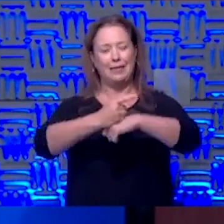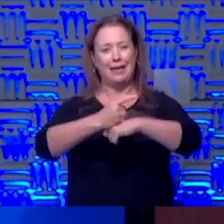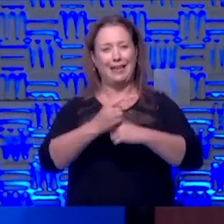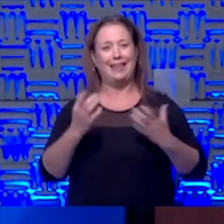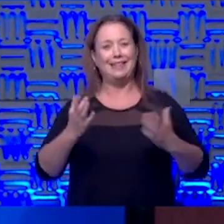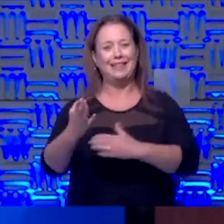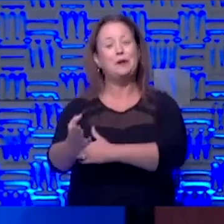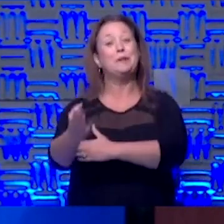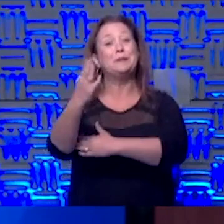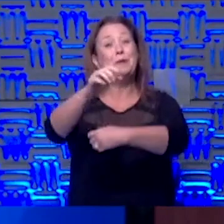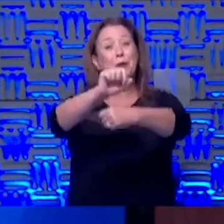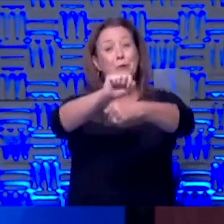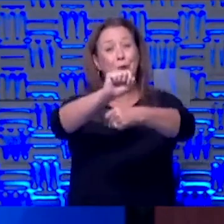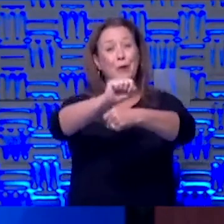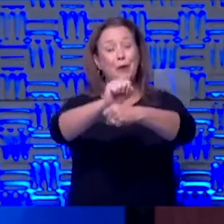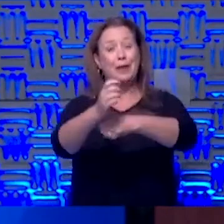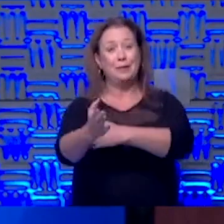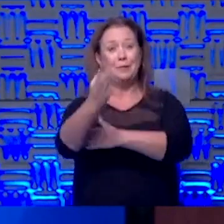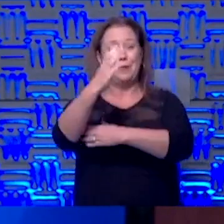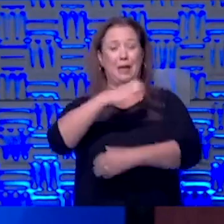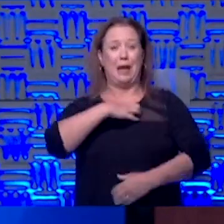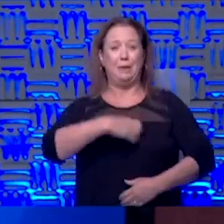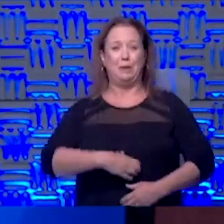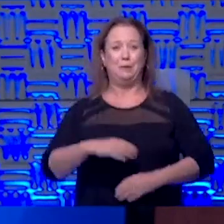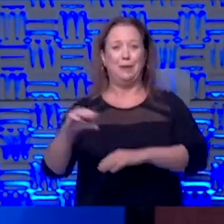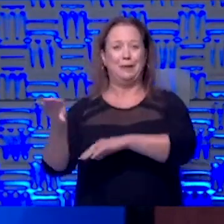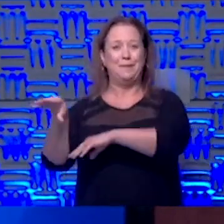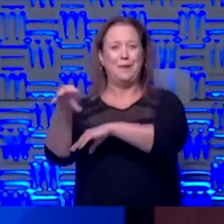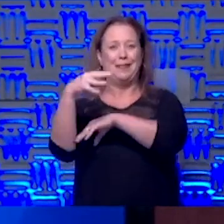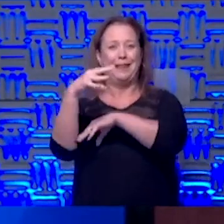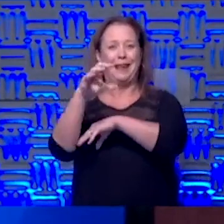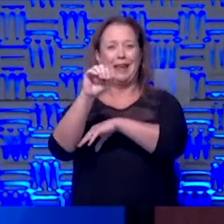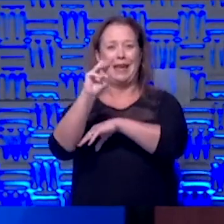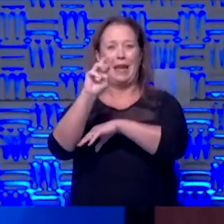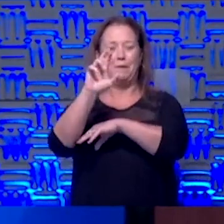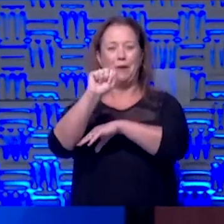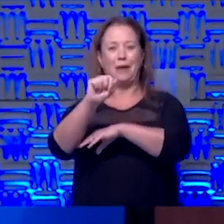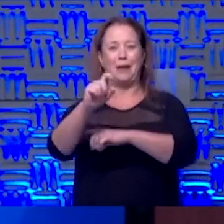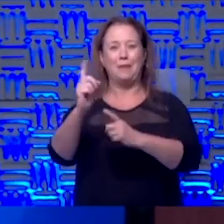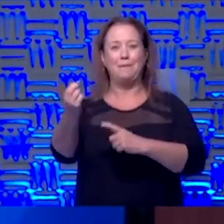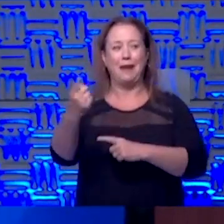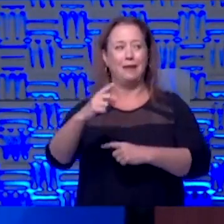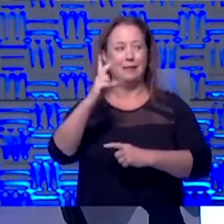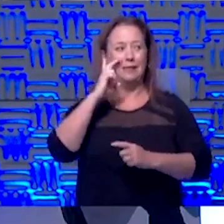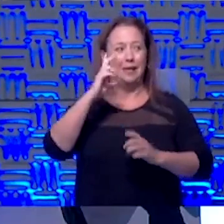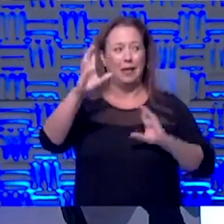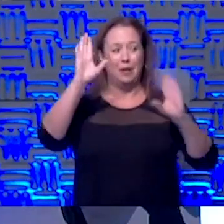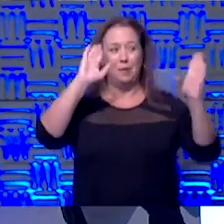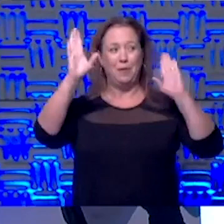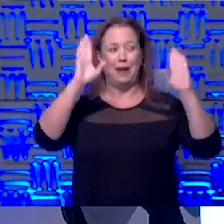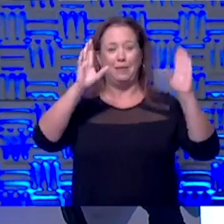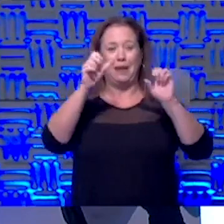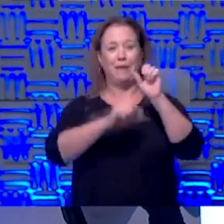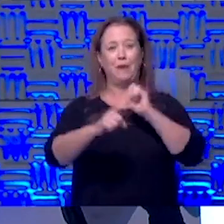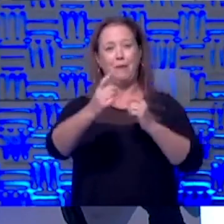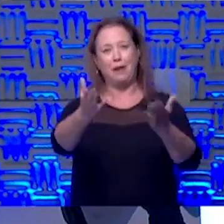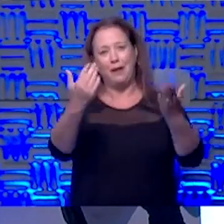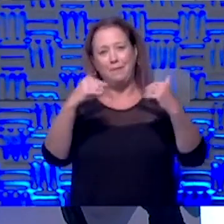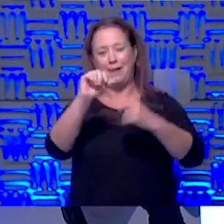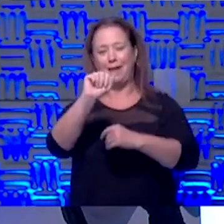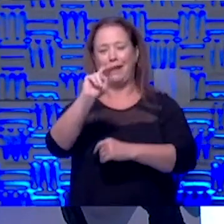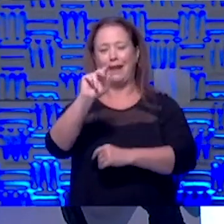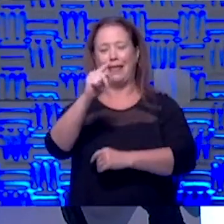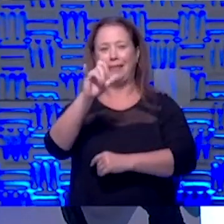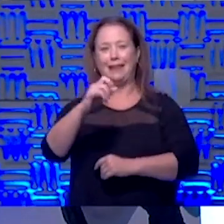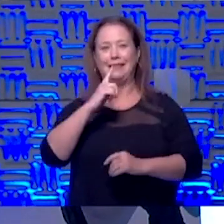here this morning working. Yeah. I wish we could get the camera on him or have him come out and take a quick hello and wave to everybody. Come on out here, Anthony.